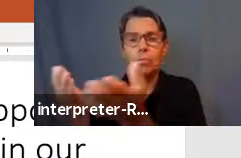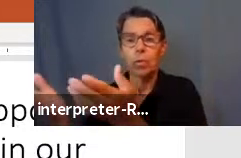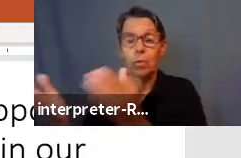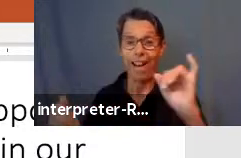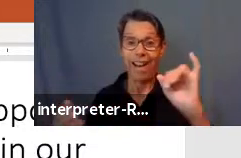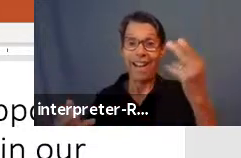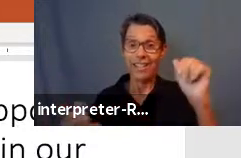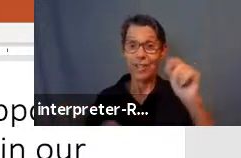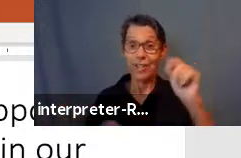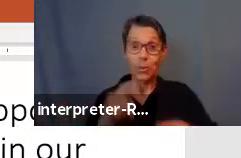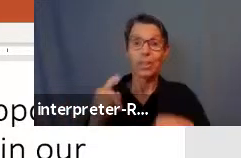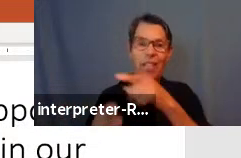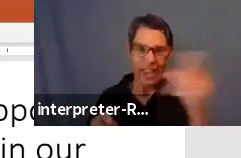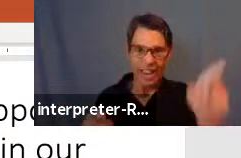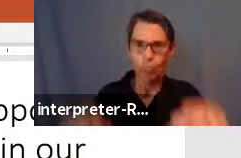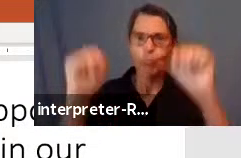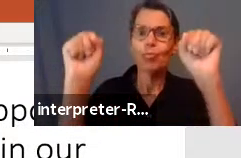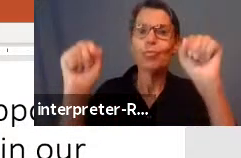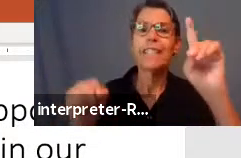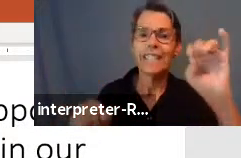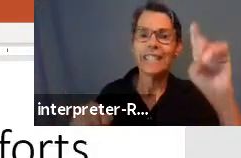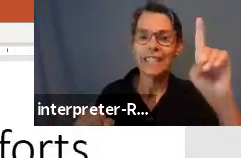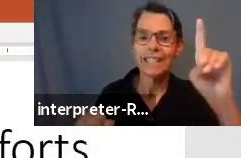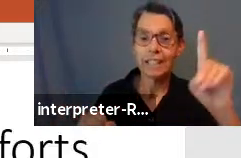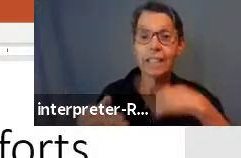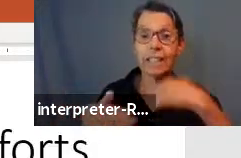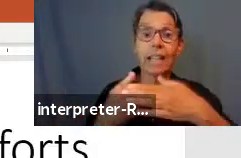those services. Next slide.